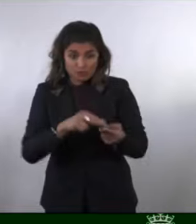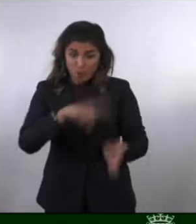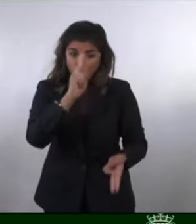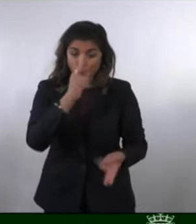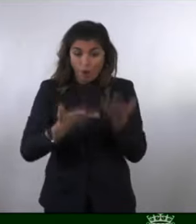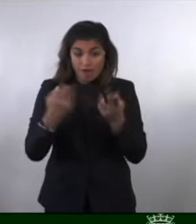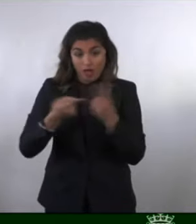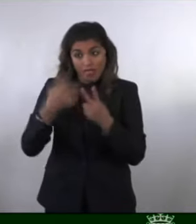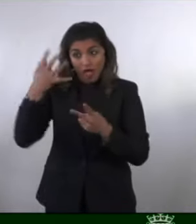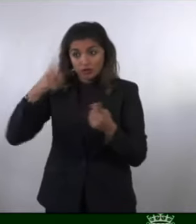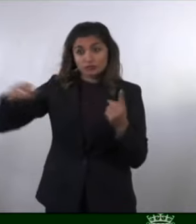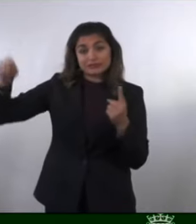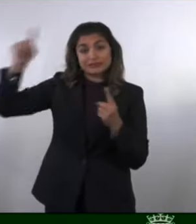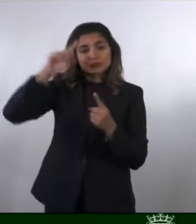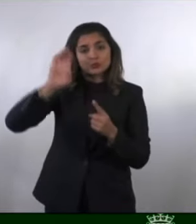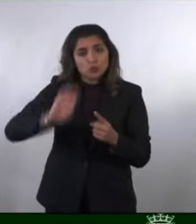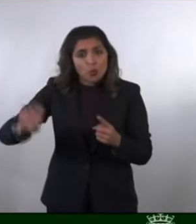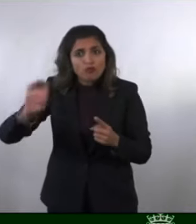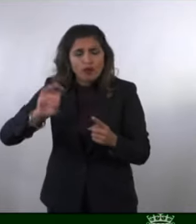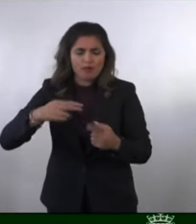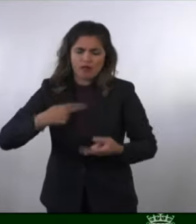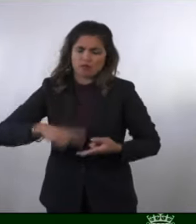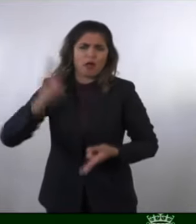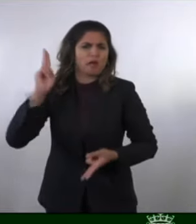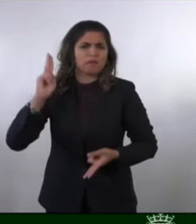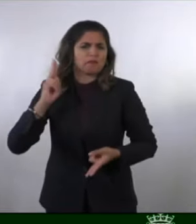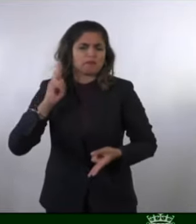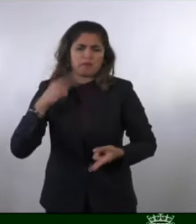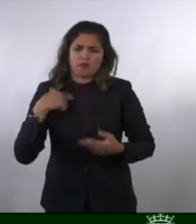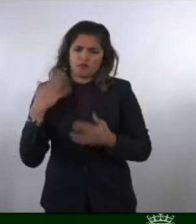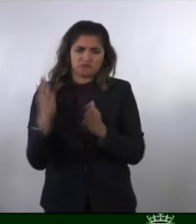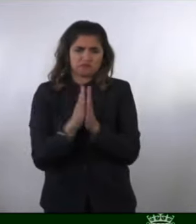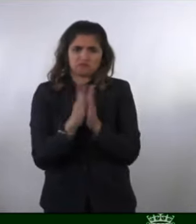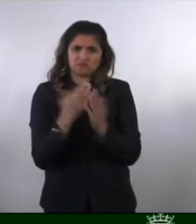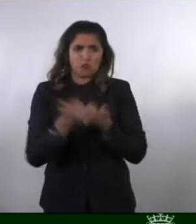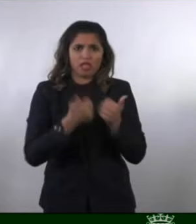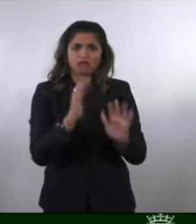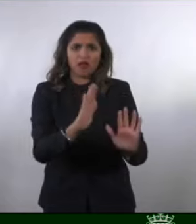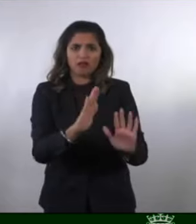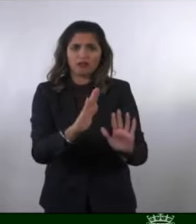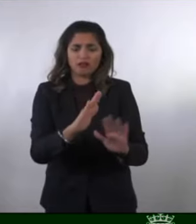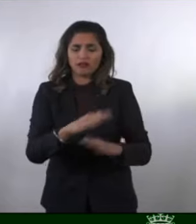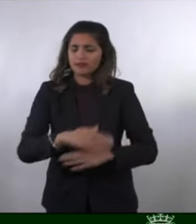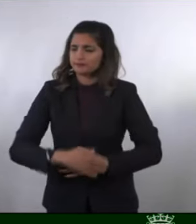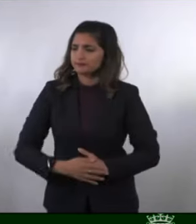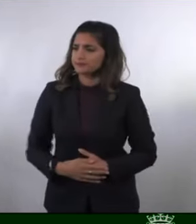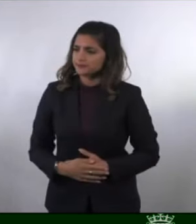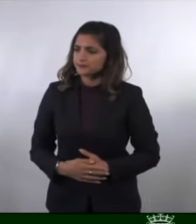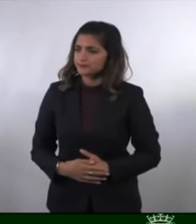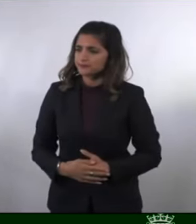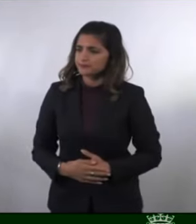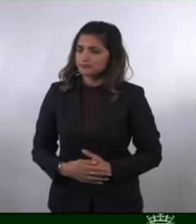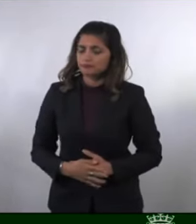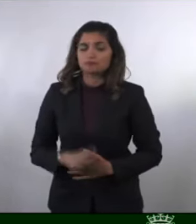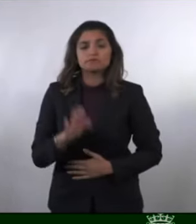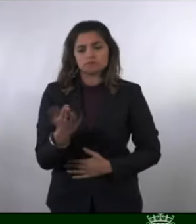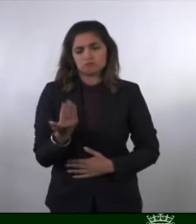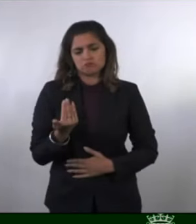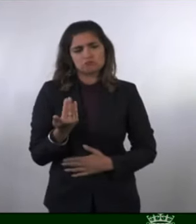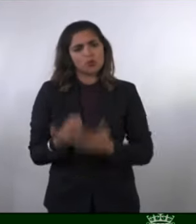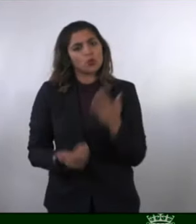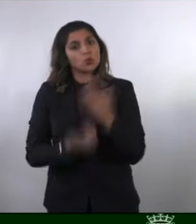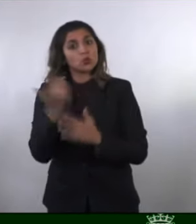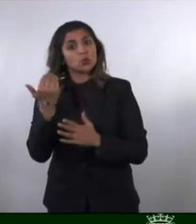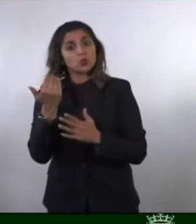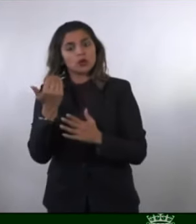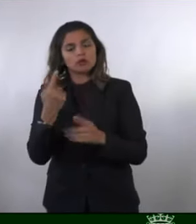in Europe. And what is so exciting about the new lateral flow testing is that when it comes to